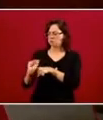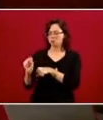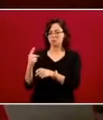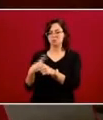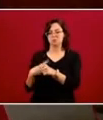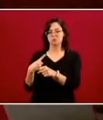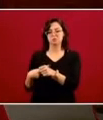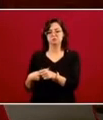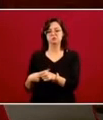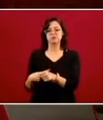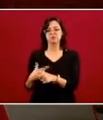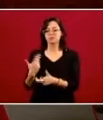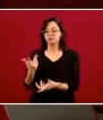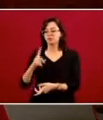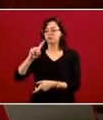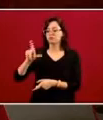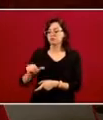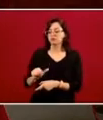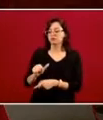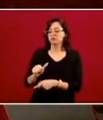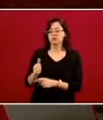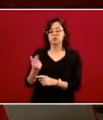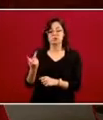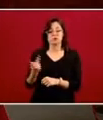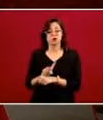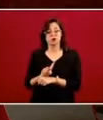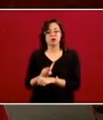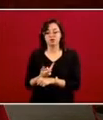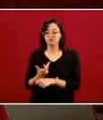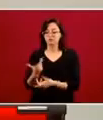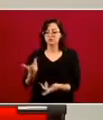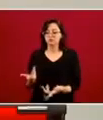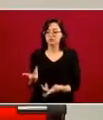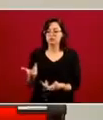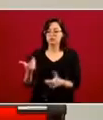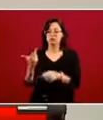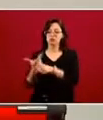stable. But what did we do? We implemented a